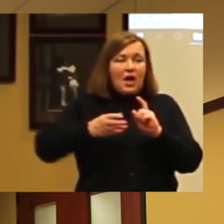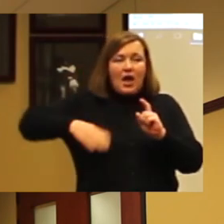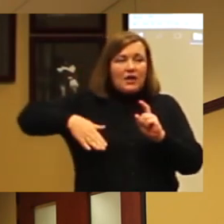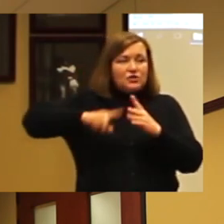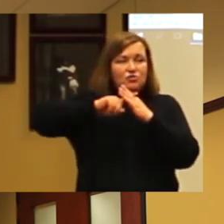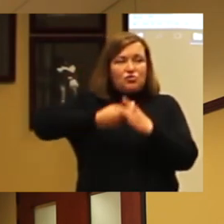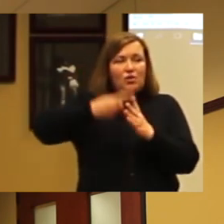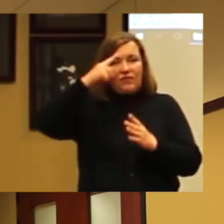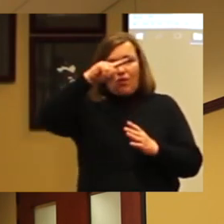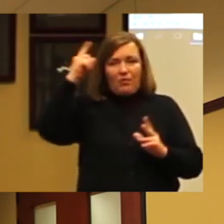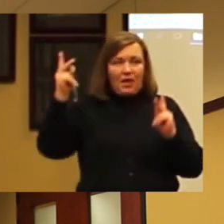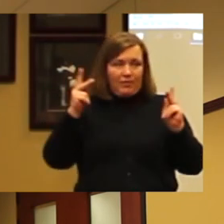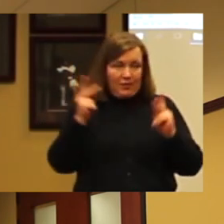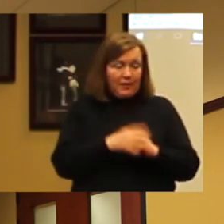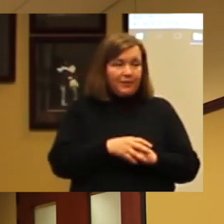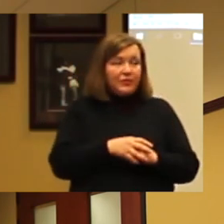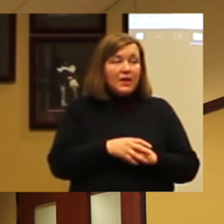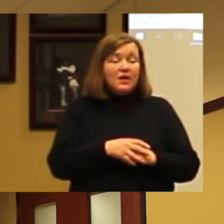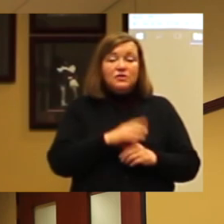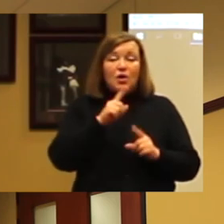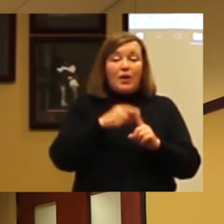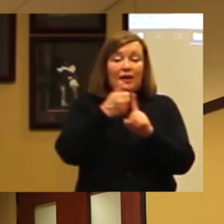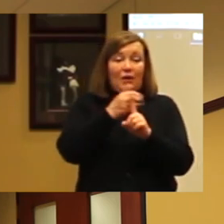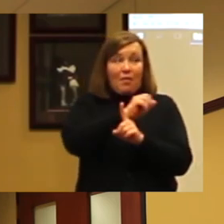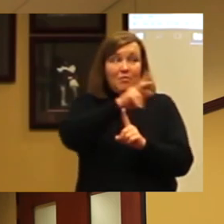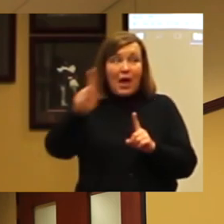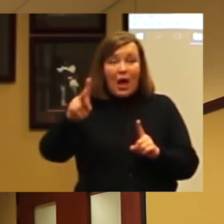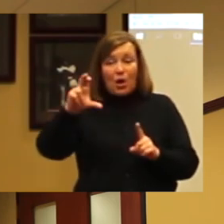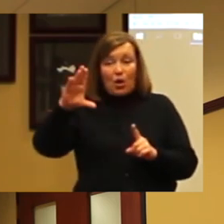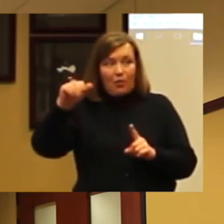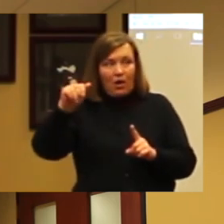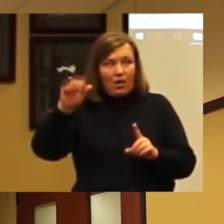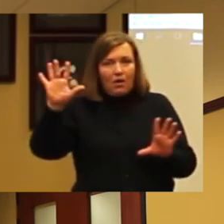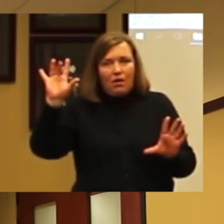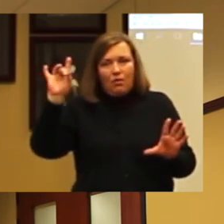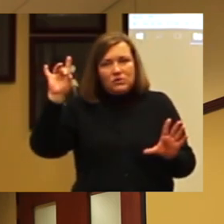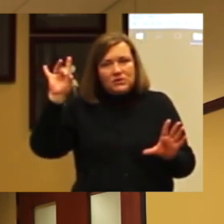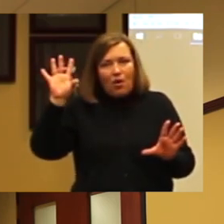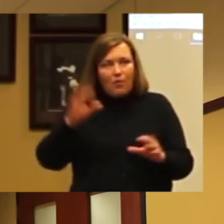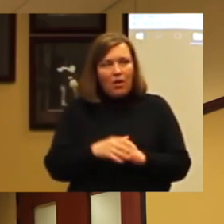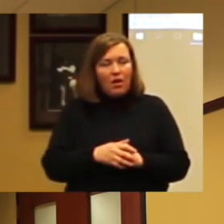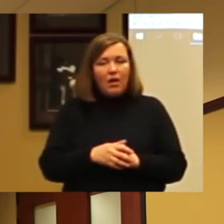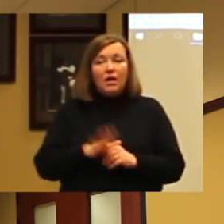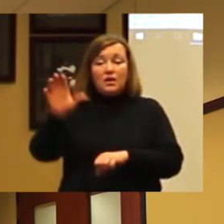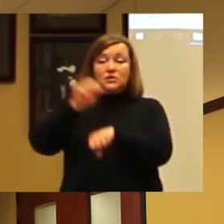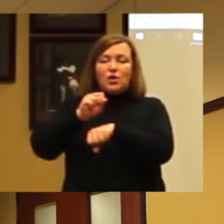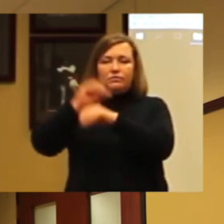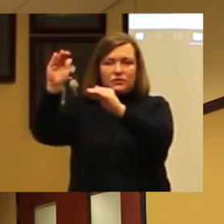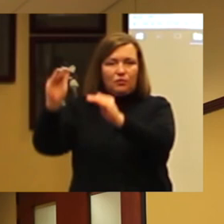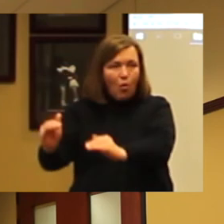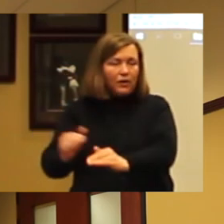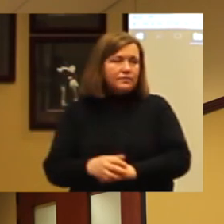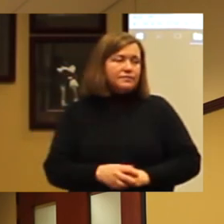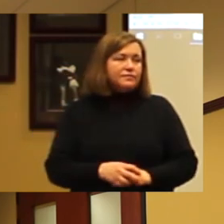hasn't started for black people. So when he returned to Cuba, it was terrible. They demoted him. They